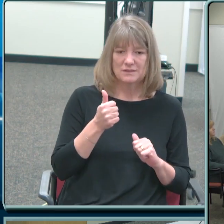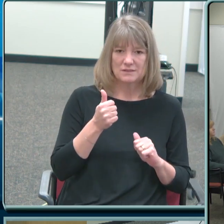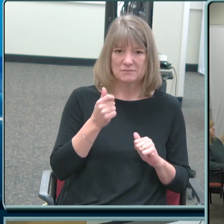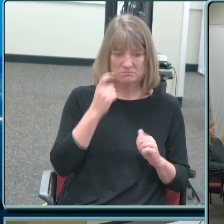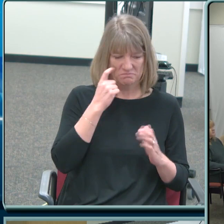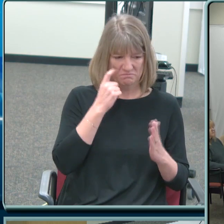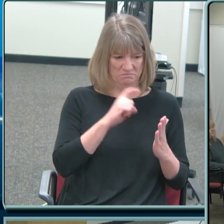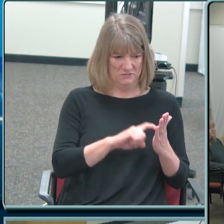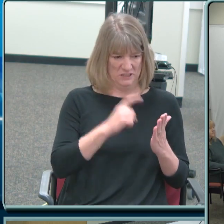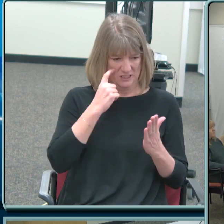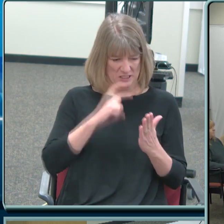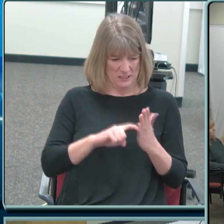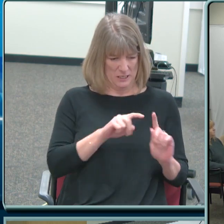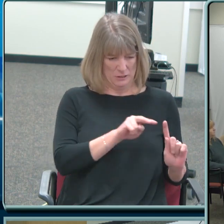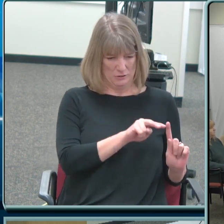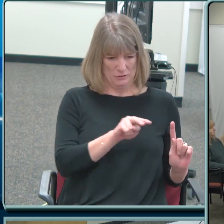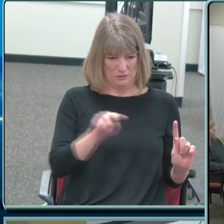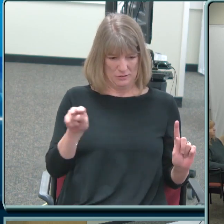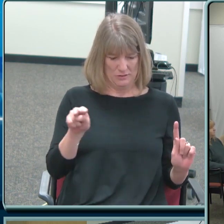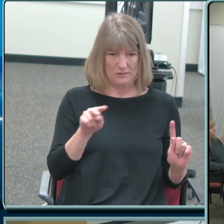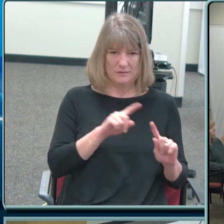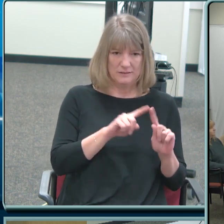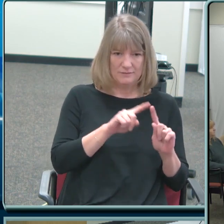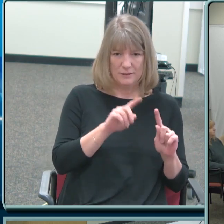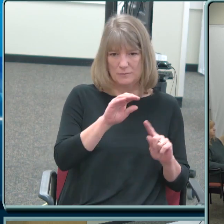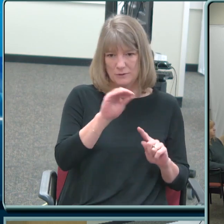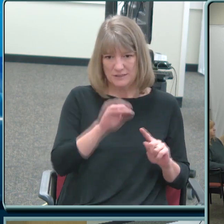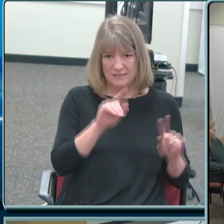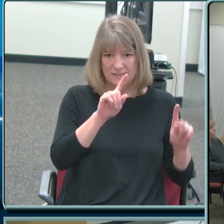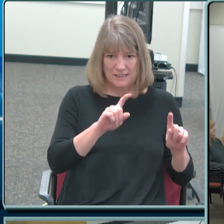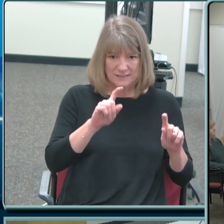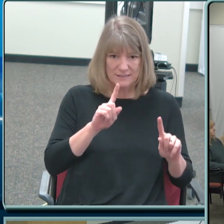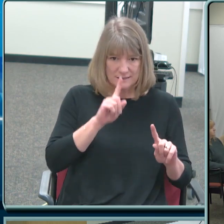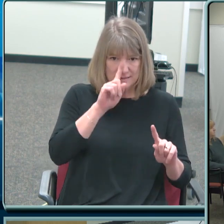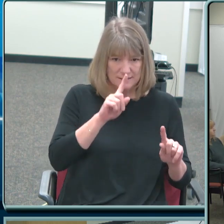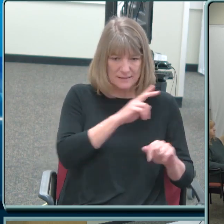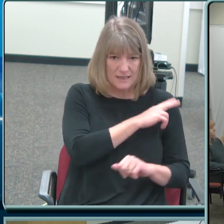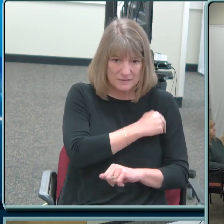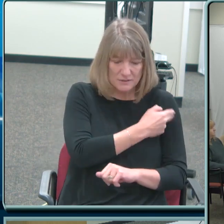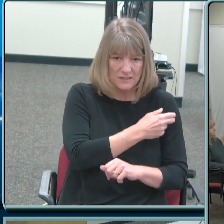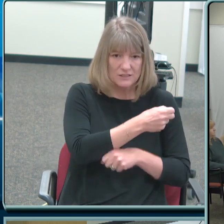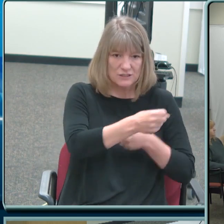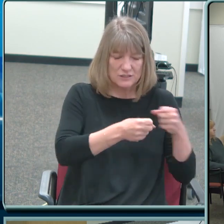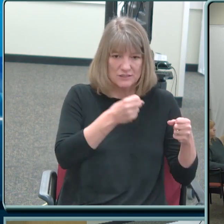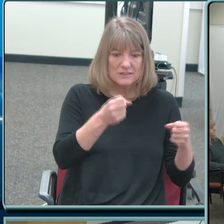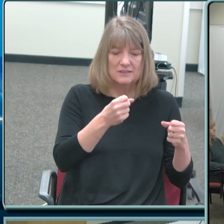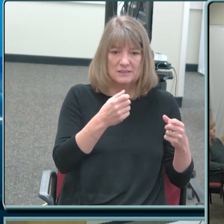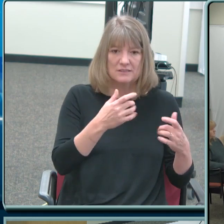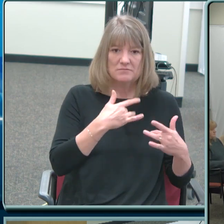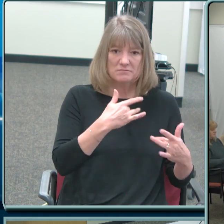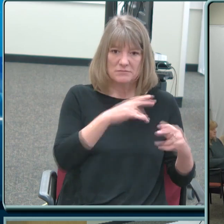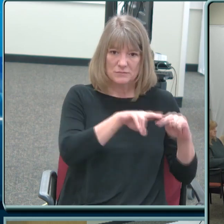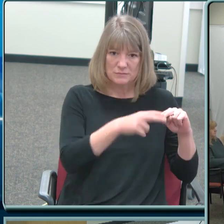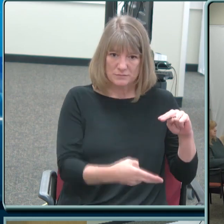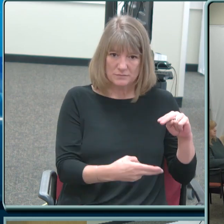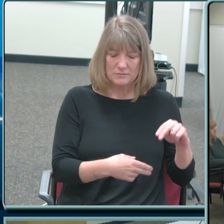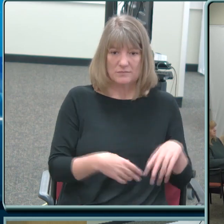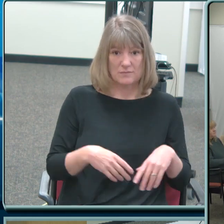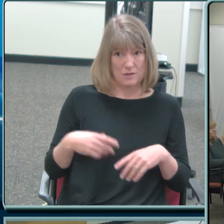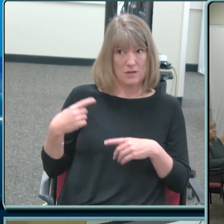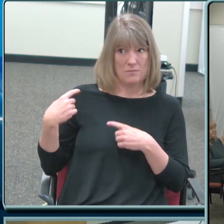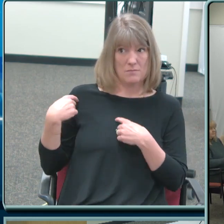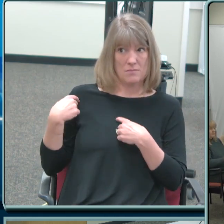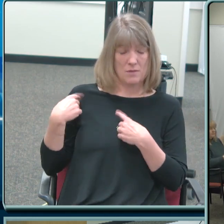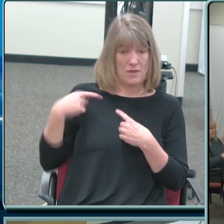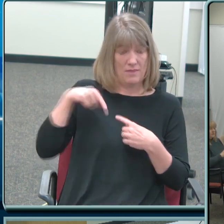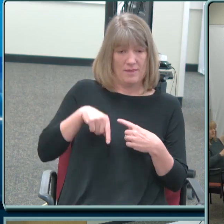indicators that we're monitoring, cases, the percent of tests that are positive, hospitalizations, are for the most part decreasing. It's been a wobbly